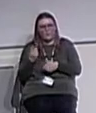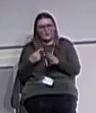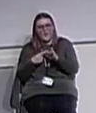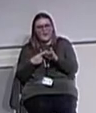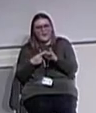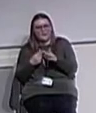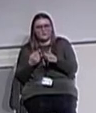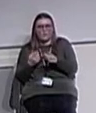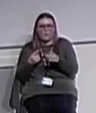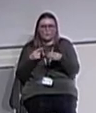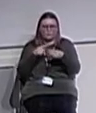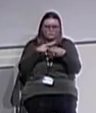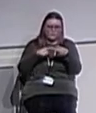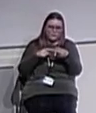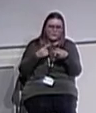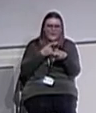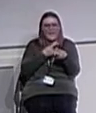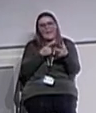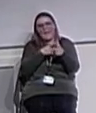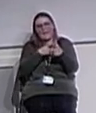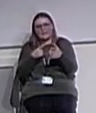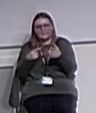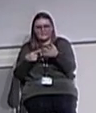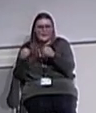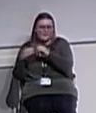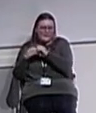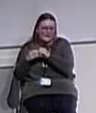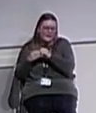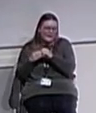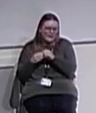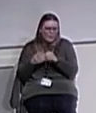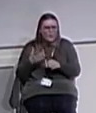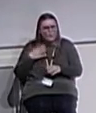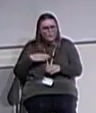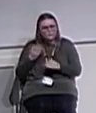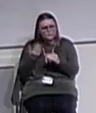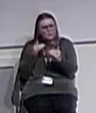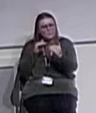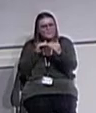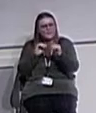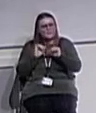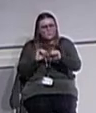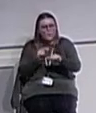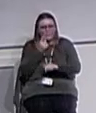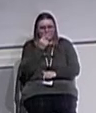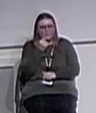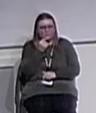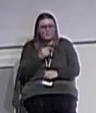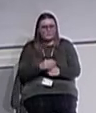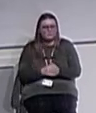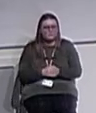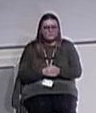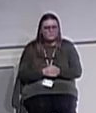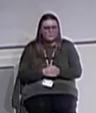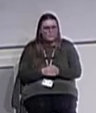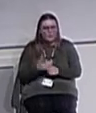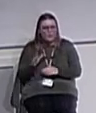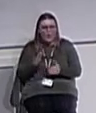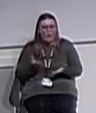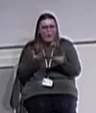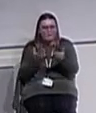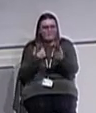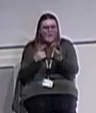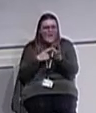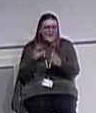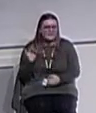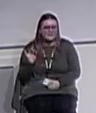B. And that's because we want you to reach your potential. So if your school thinks you can get A's, we're not offering A stars this year.